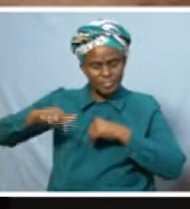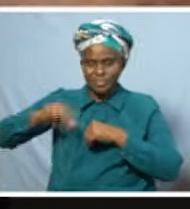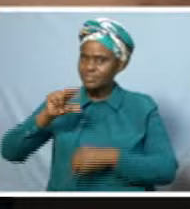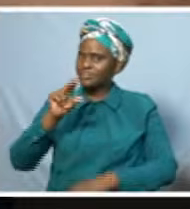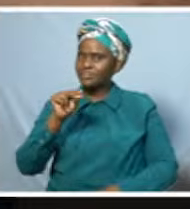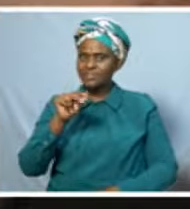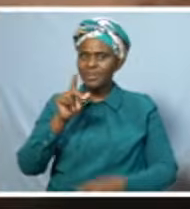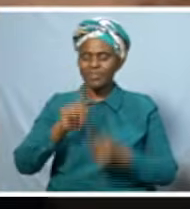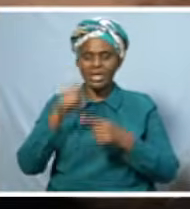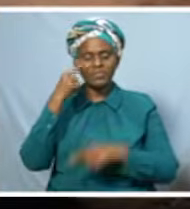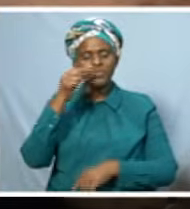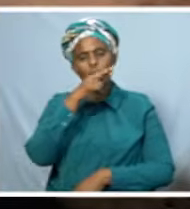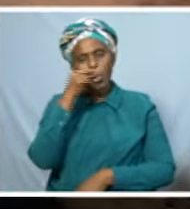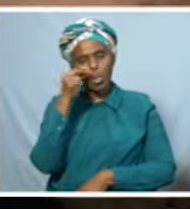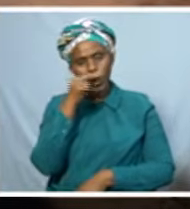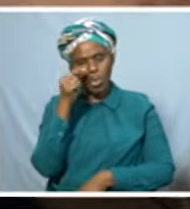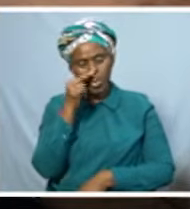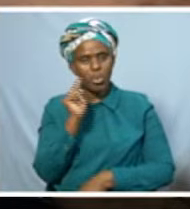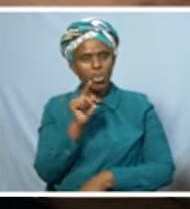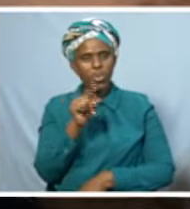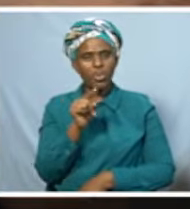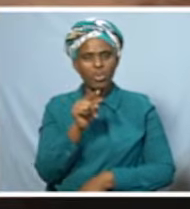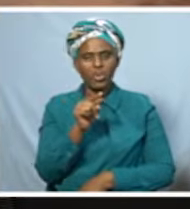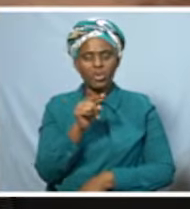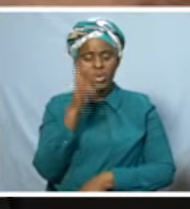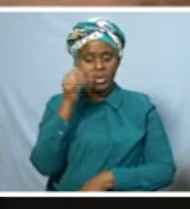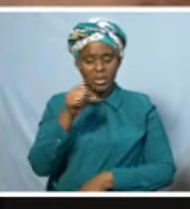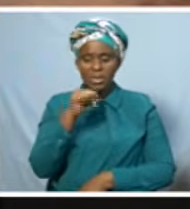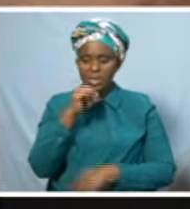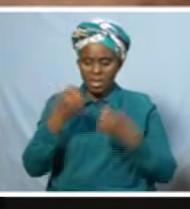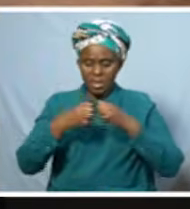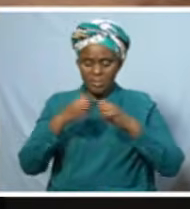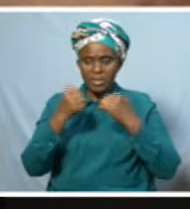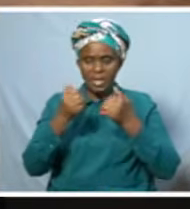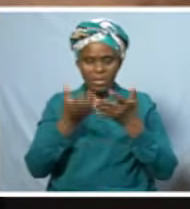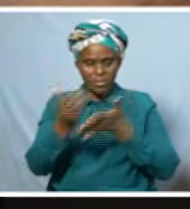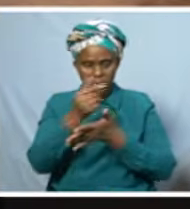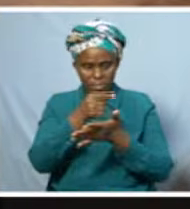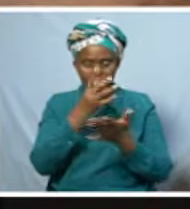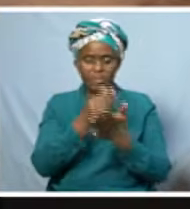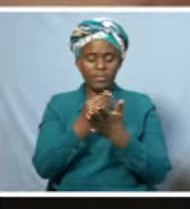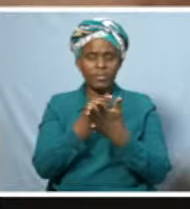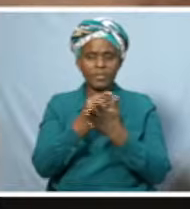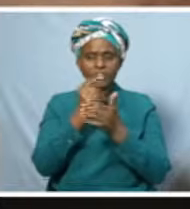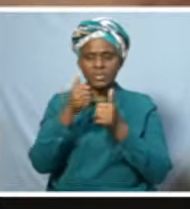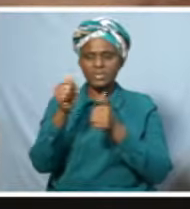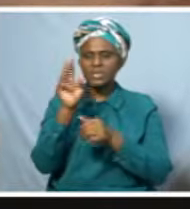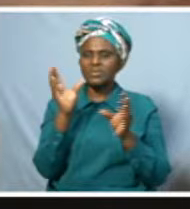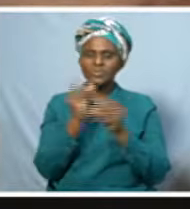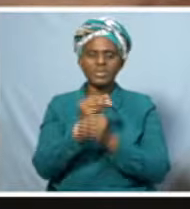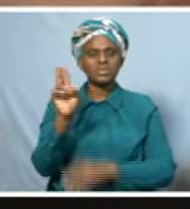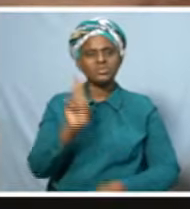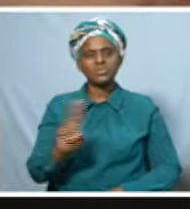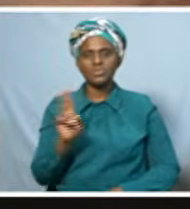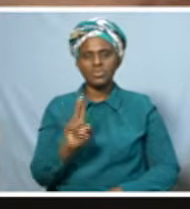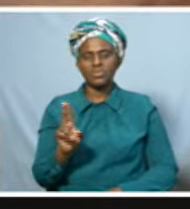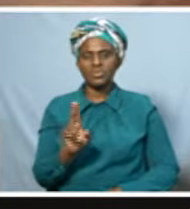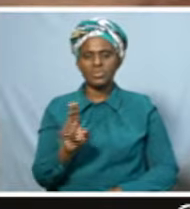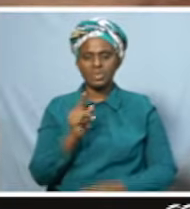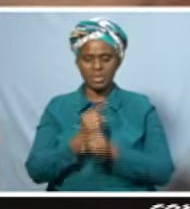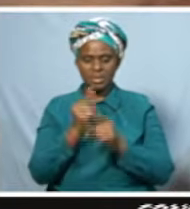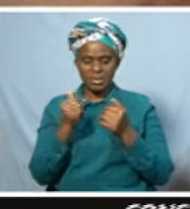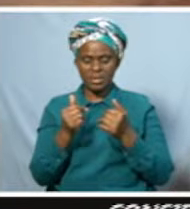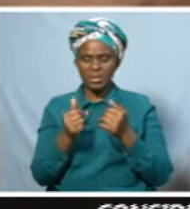delayment. It's to use. That's why you are even recovering it, because he misused. He